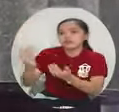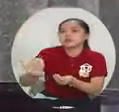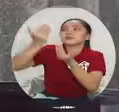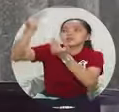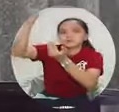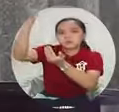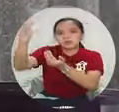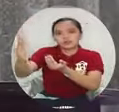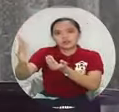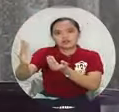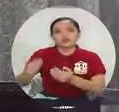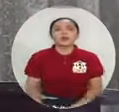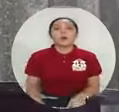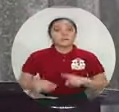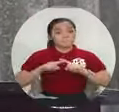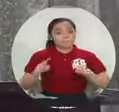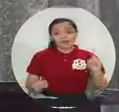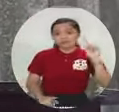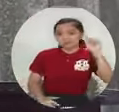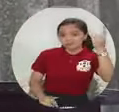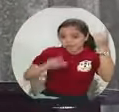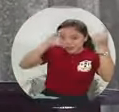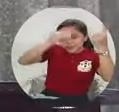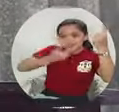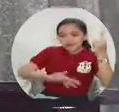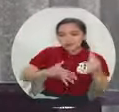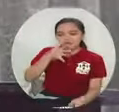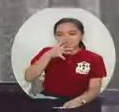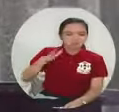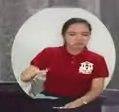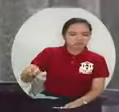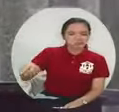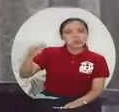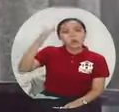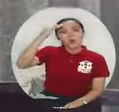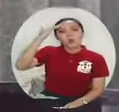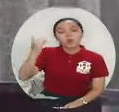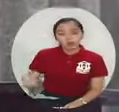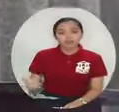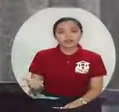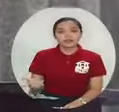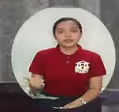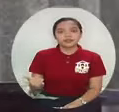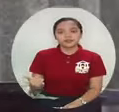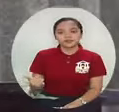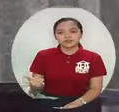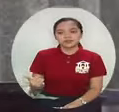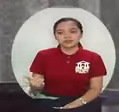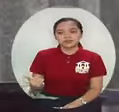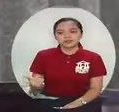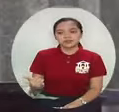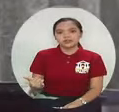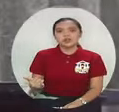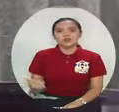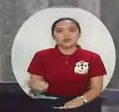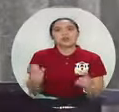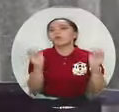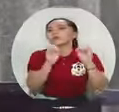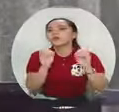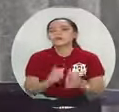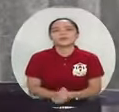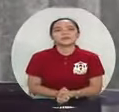of Abel. But to Cain, he rejected Cain and he refused the offering of